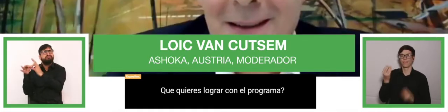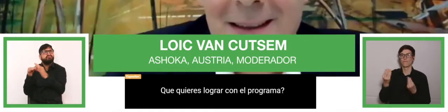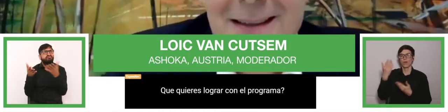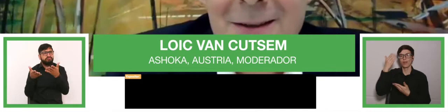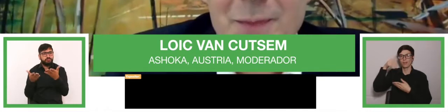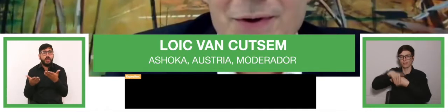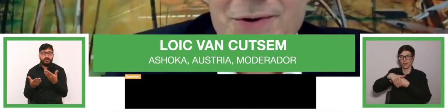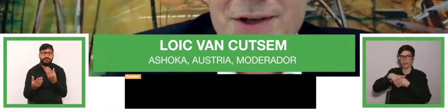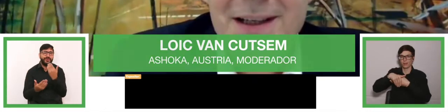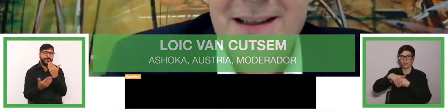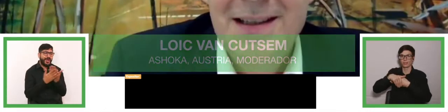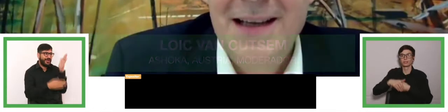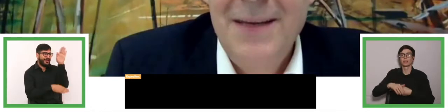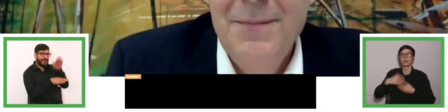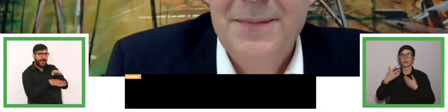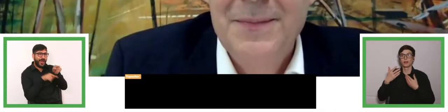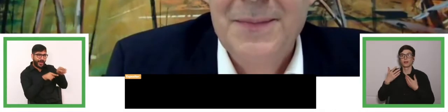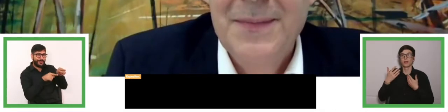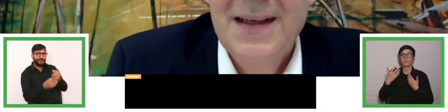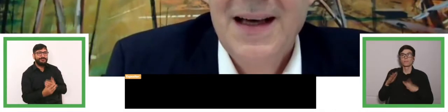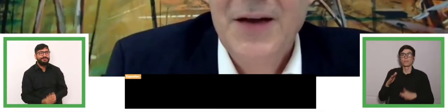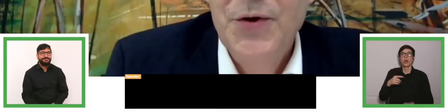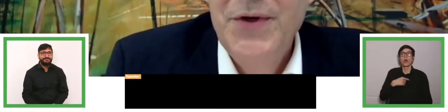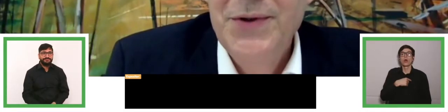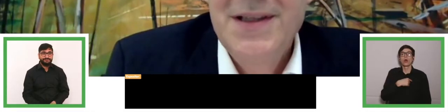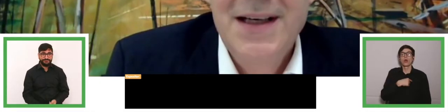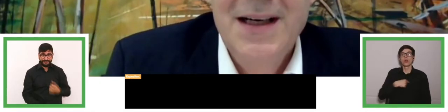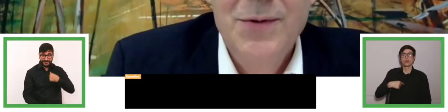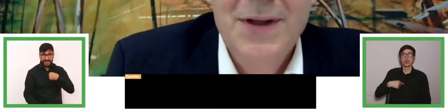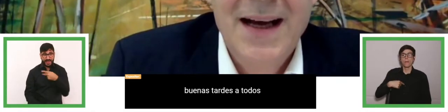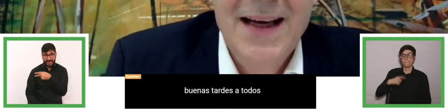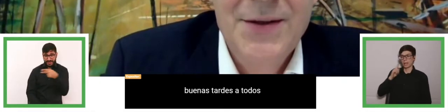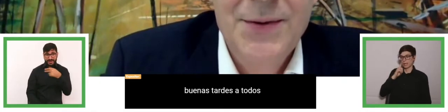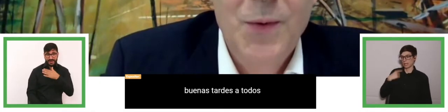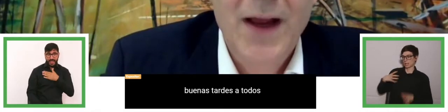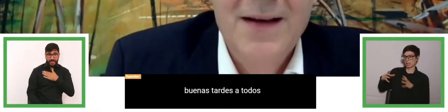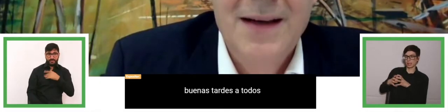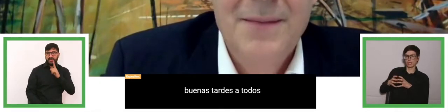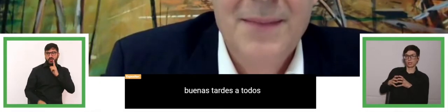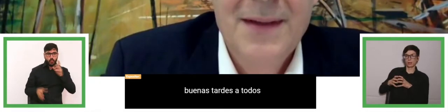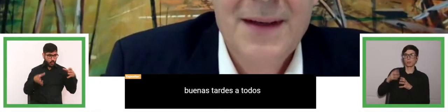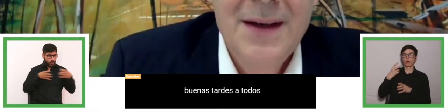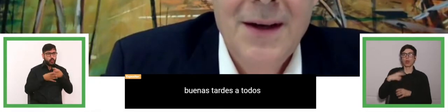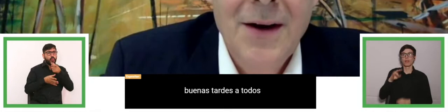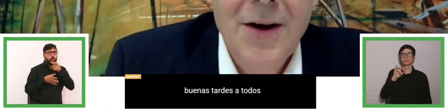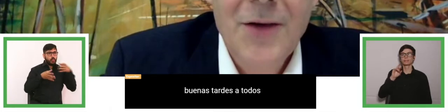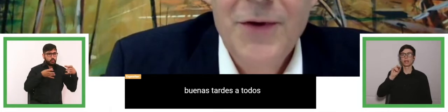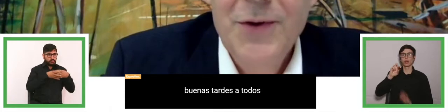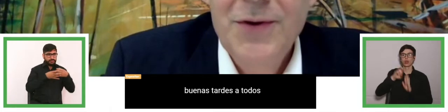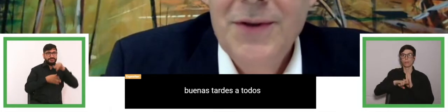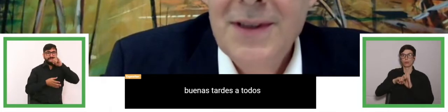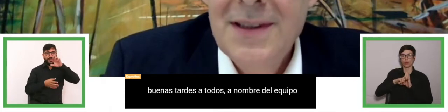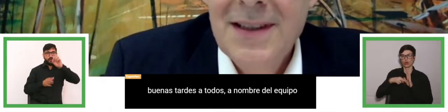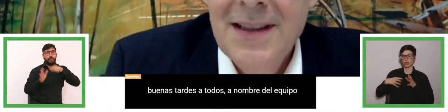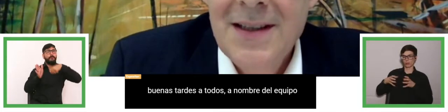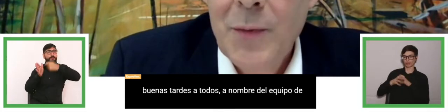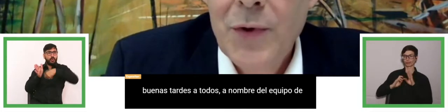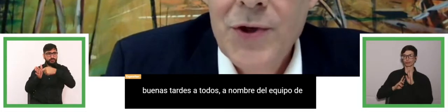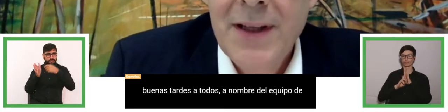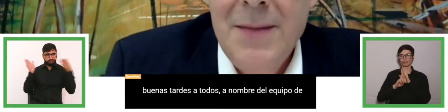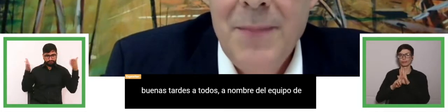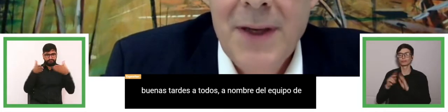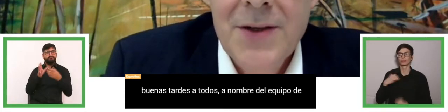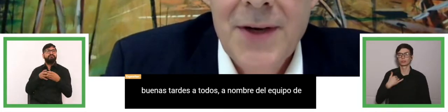whole Zero Project team and community, I would like to welcome all of you to this